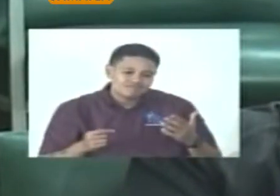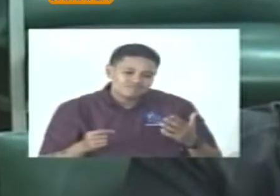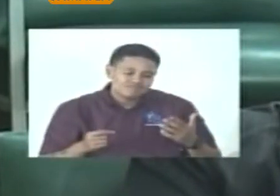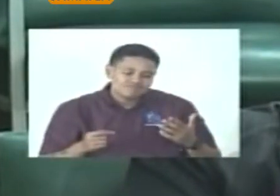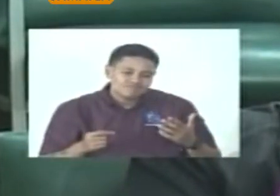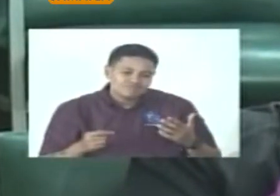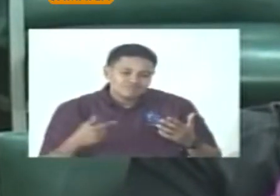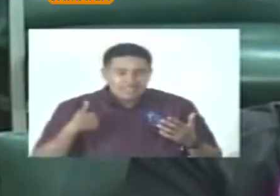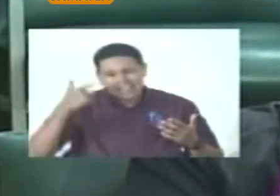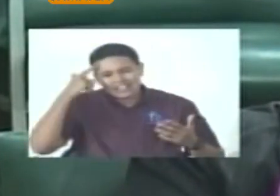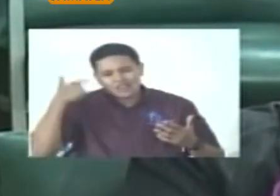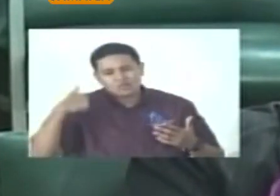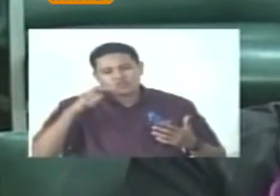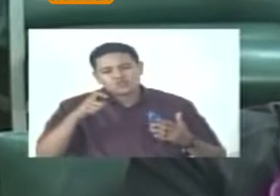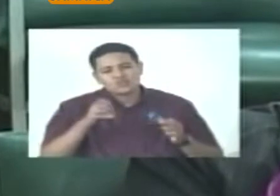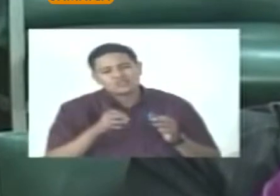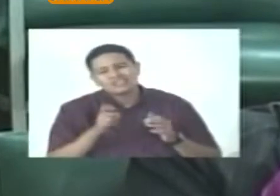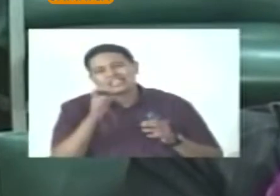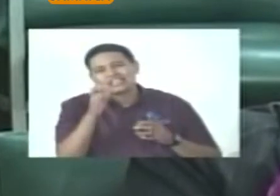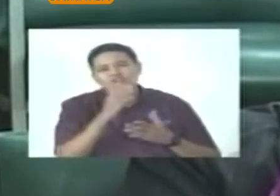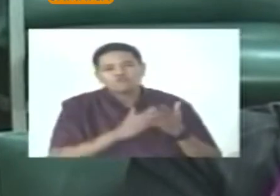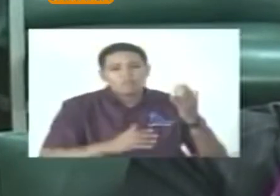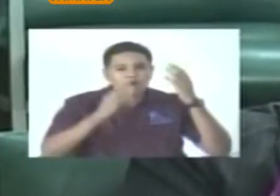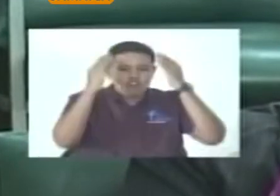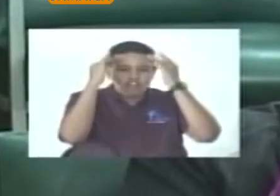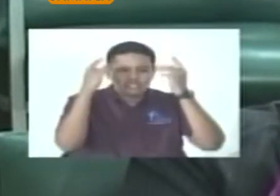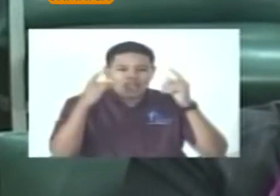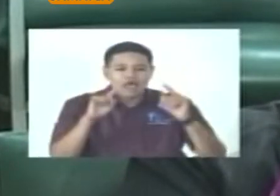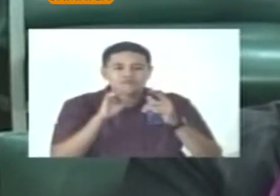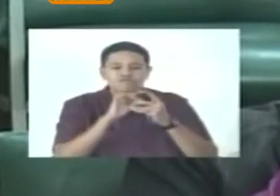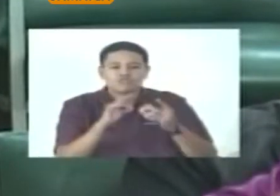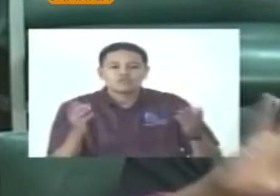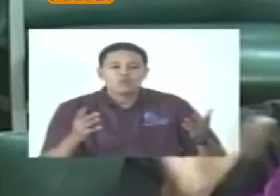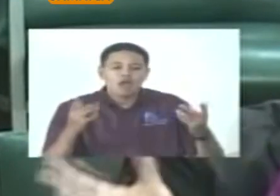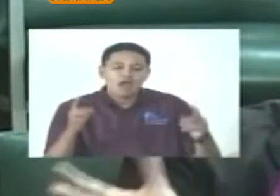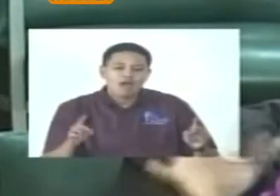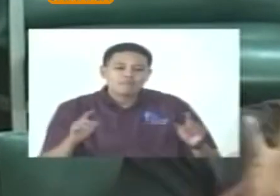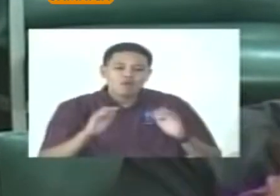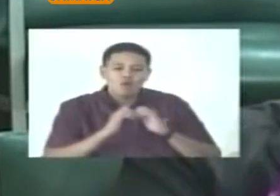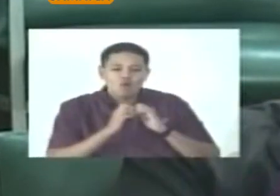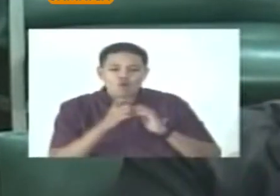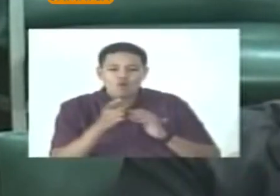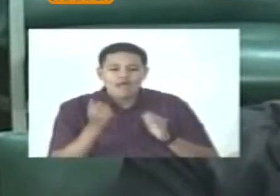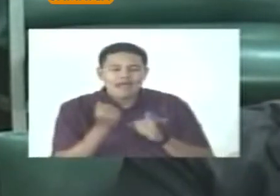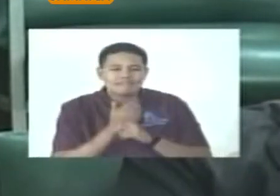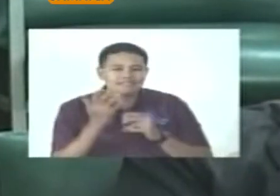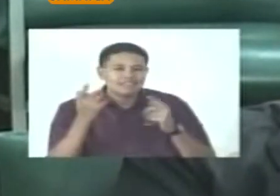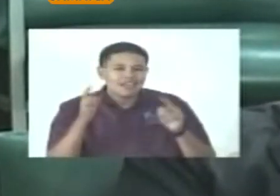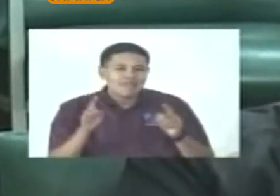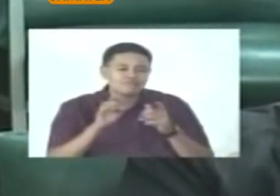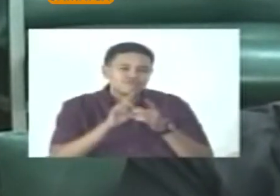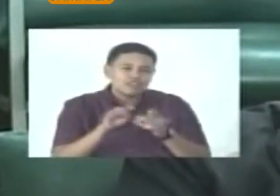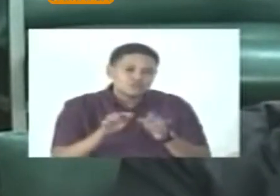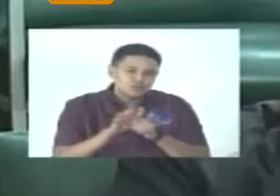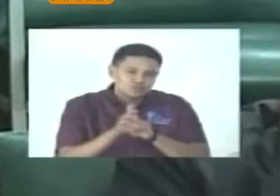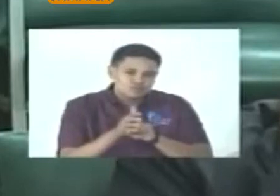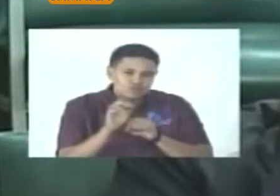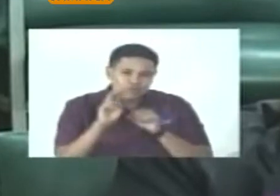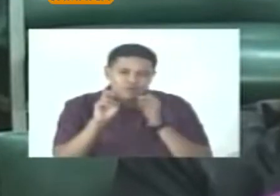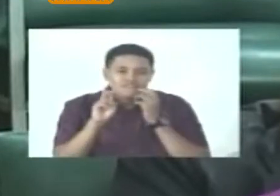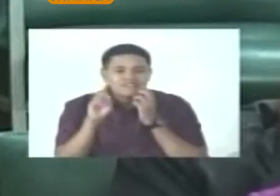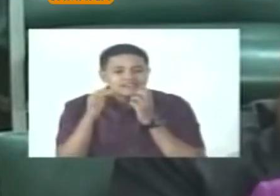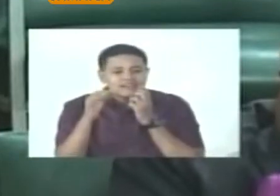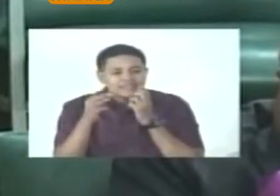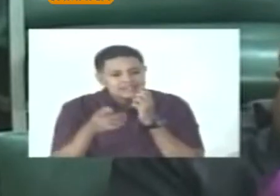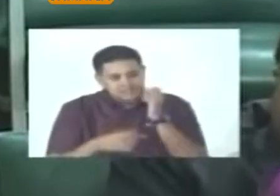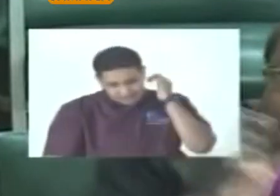I think that we should extend some sort of consideration in light of just how everything has been